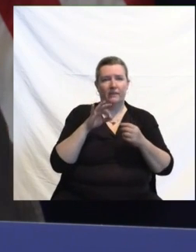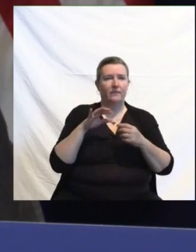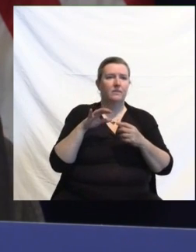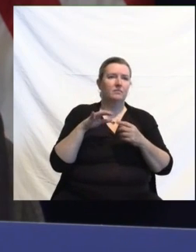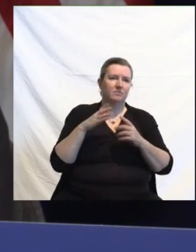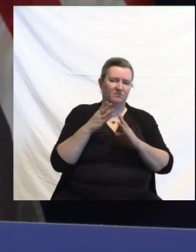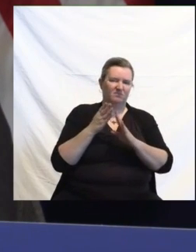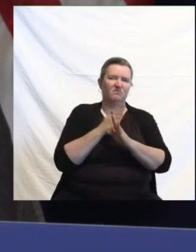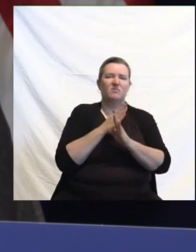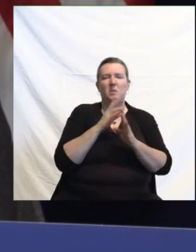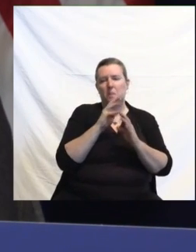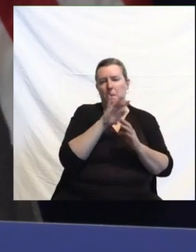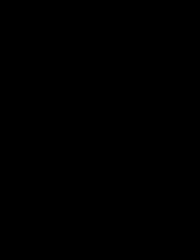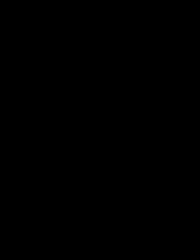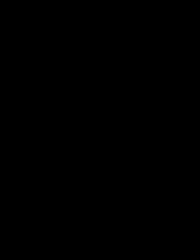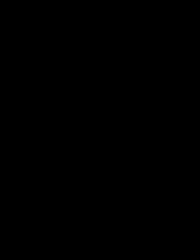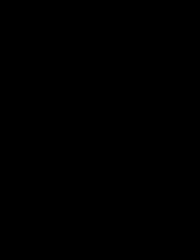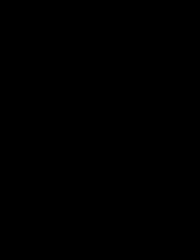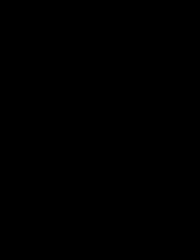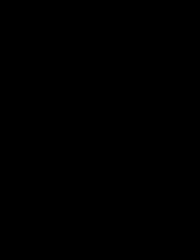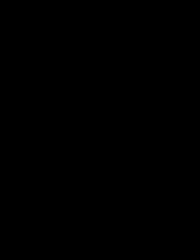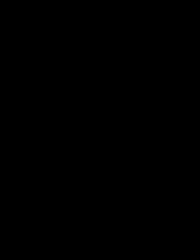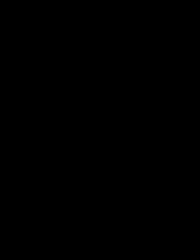you, Tina, for that. And Judy, I don't want to put